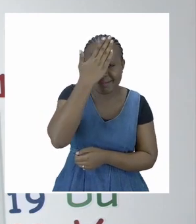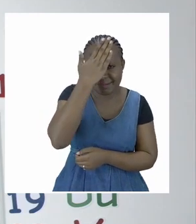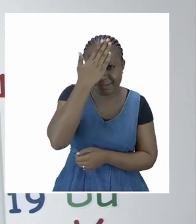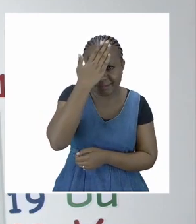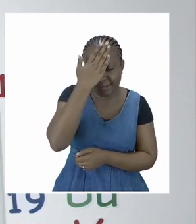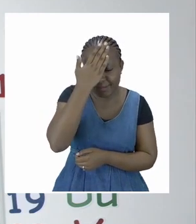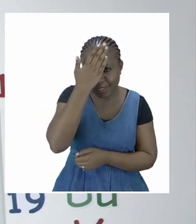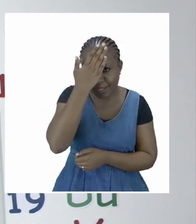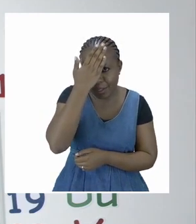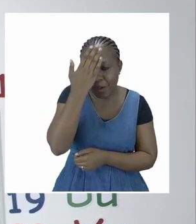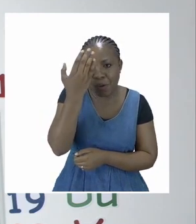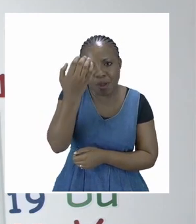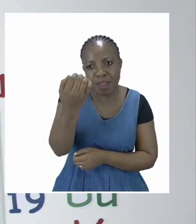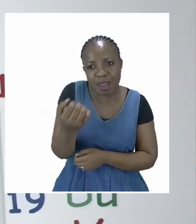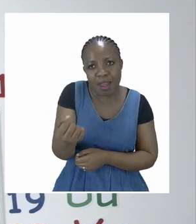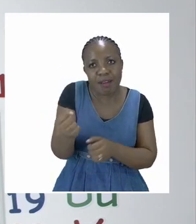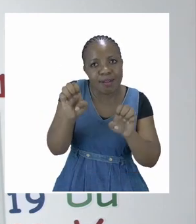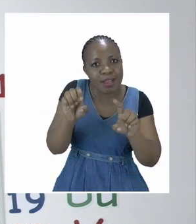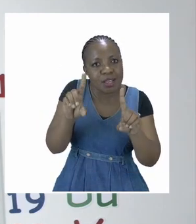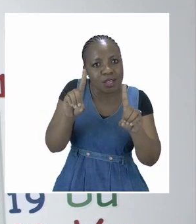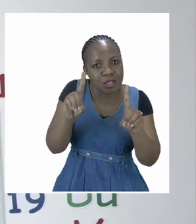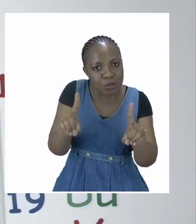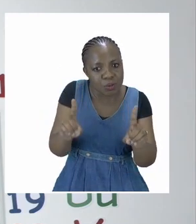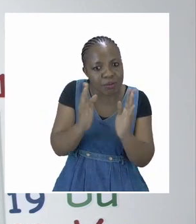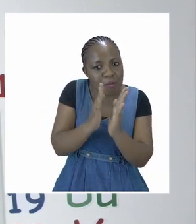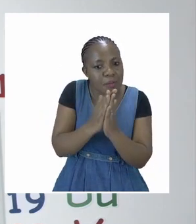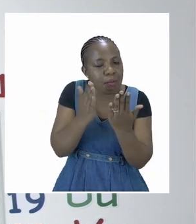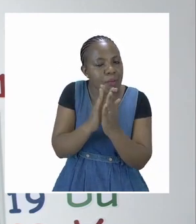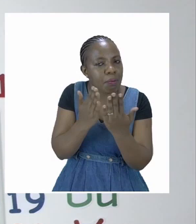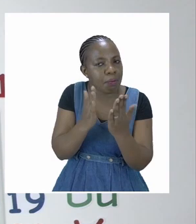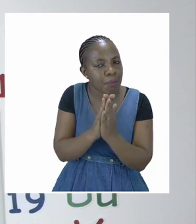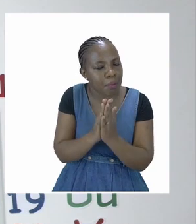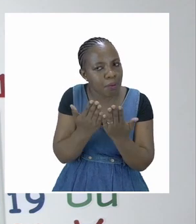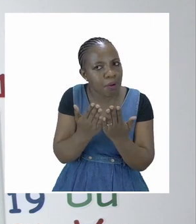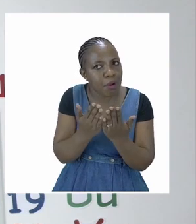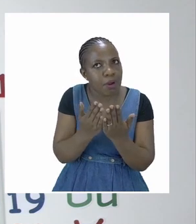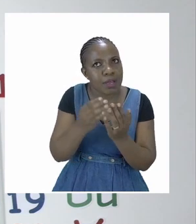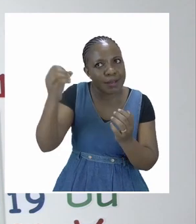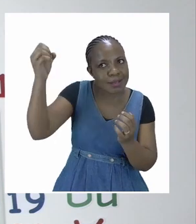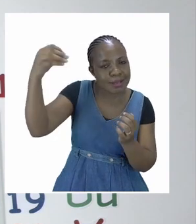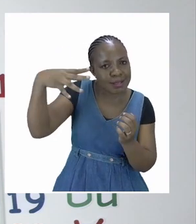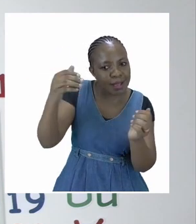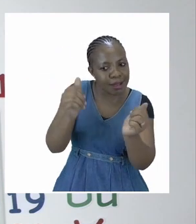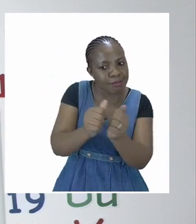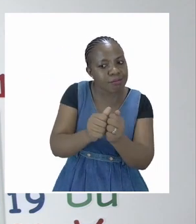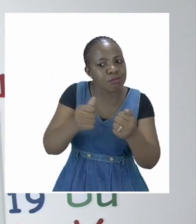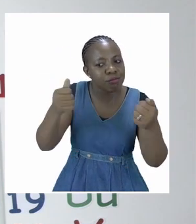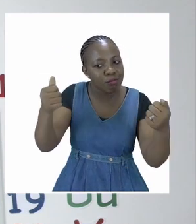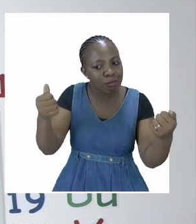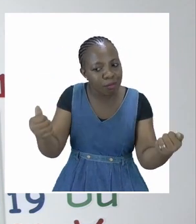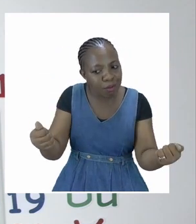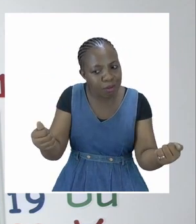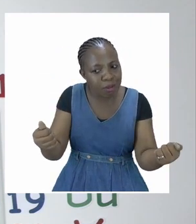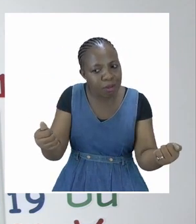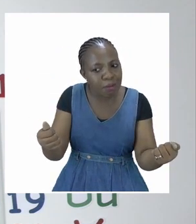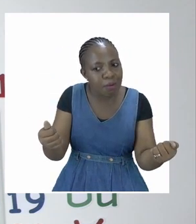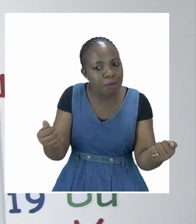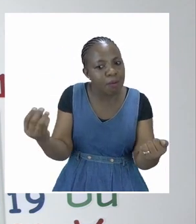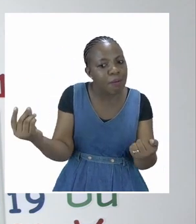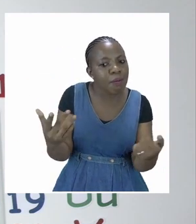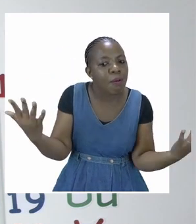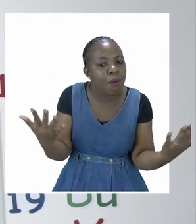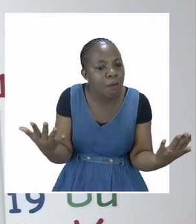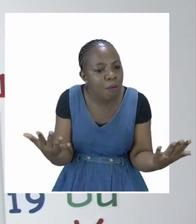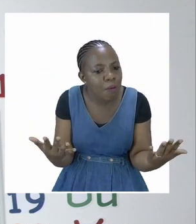booklet in our daily newspaper, street sales, or at your school every Monday